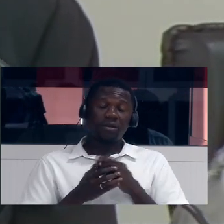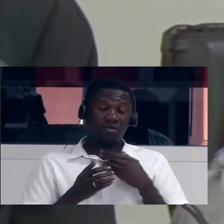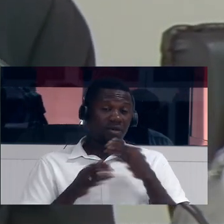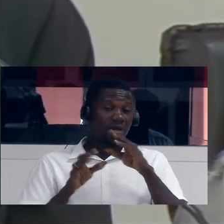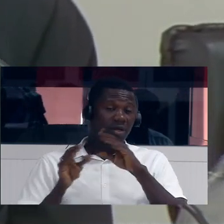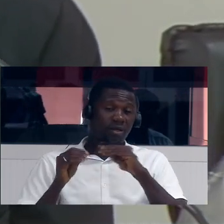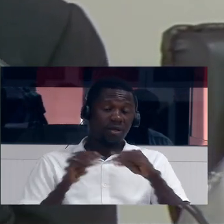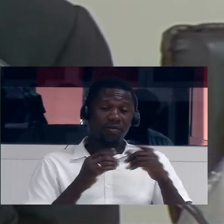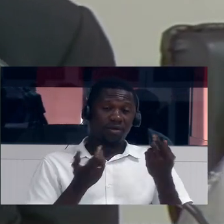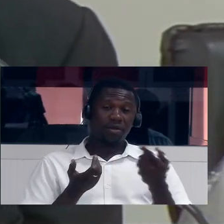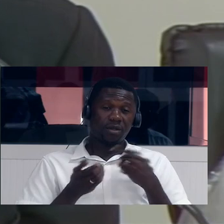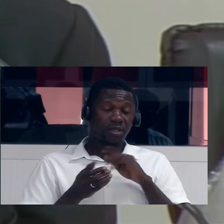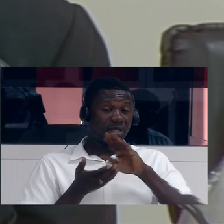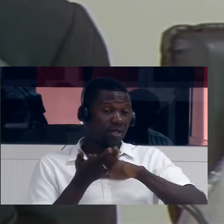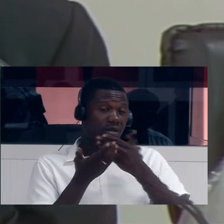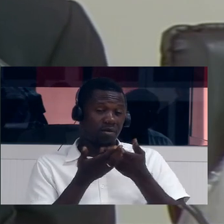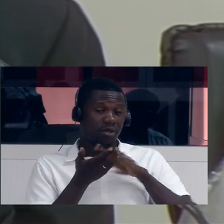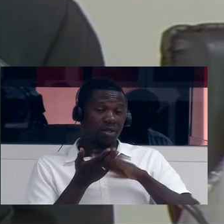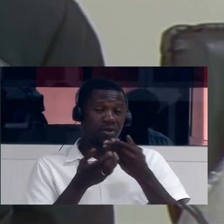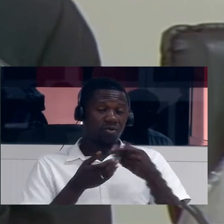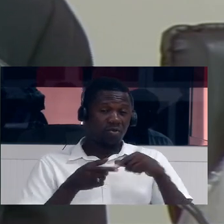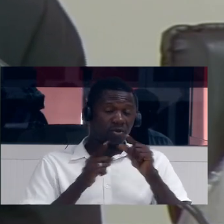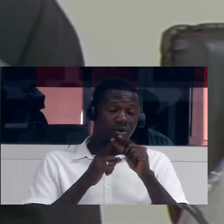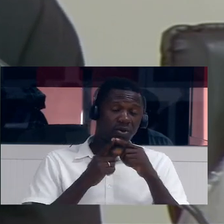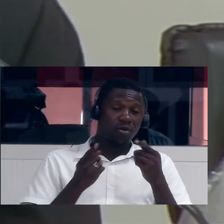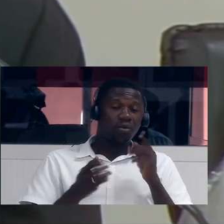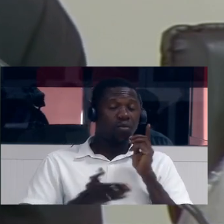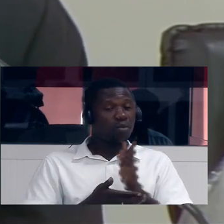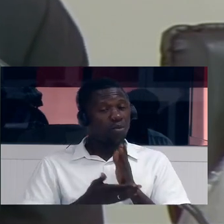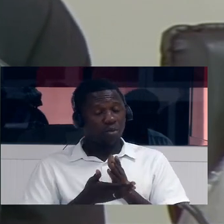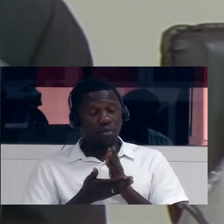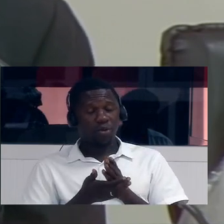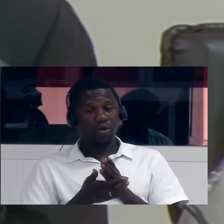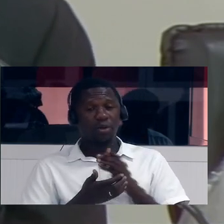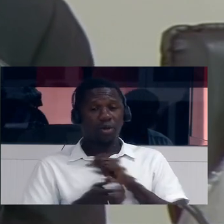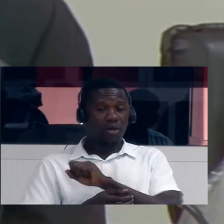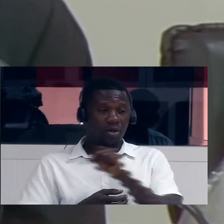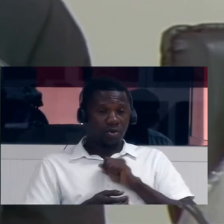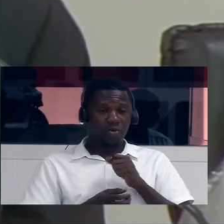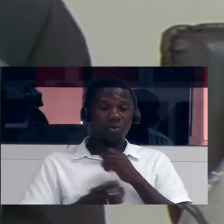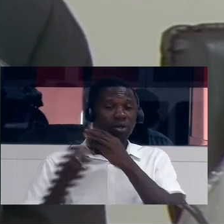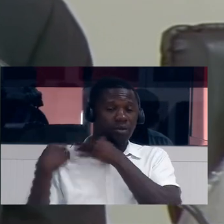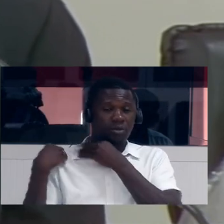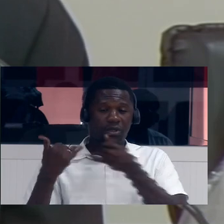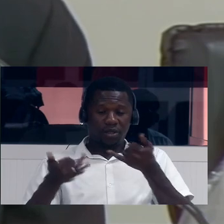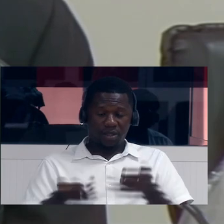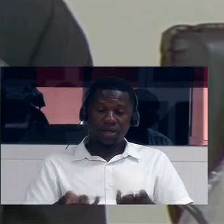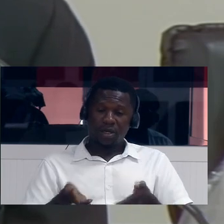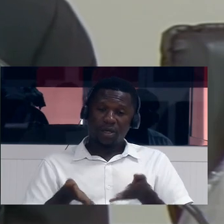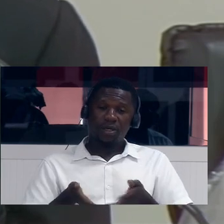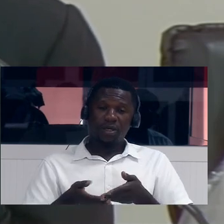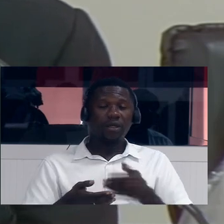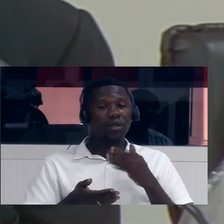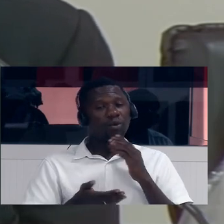events, certain interpretations, but our duty here is really to